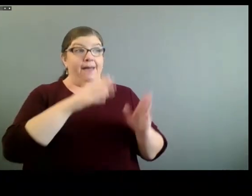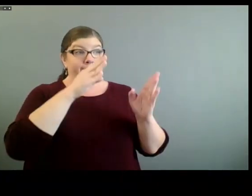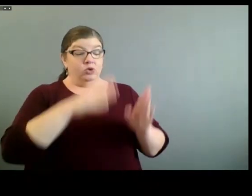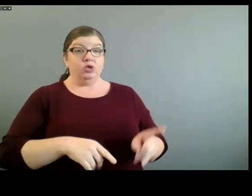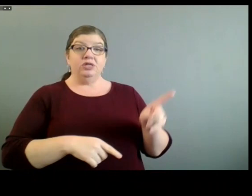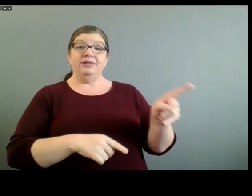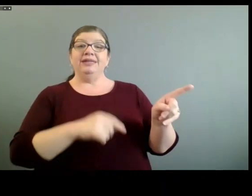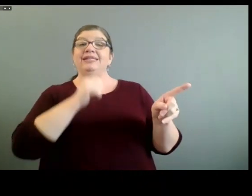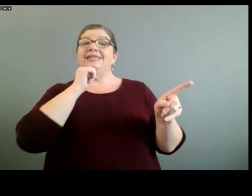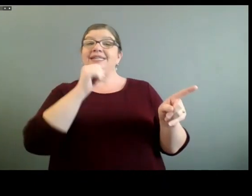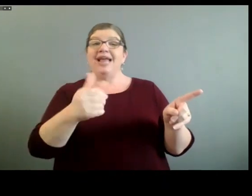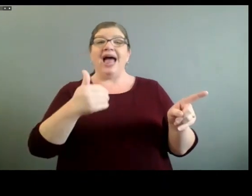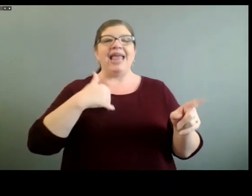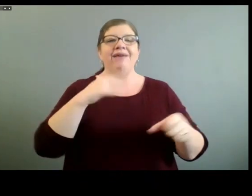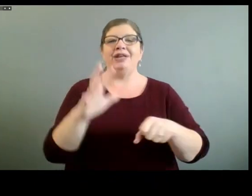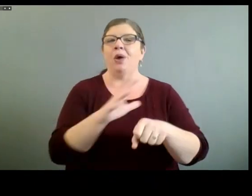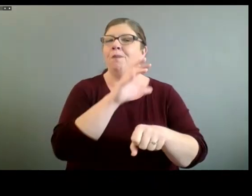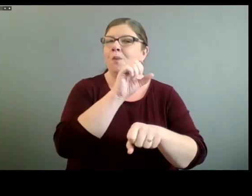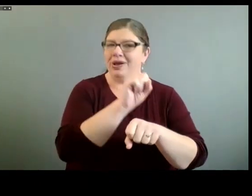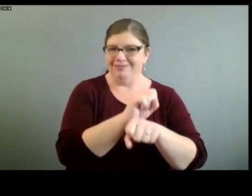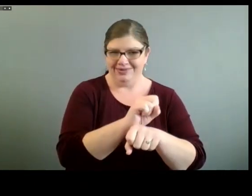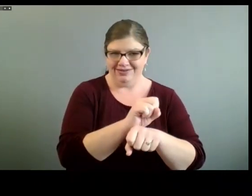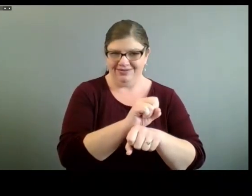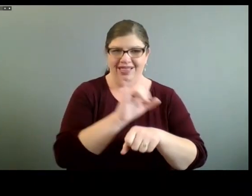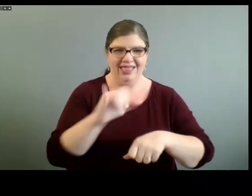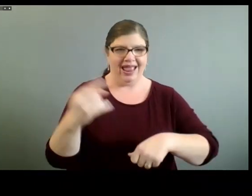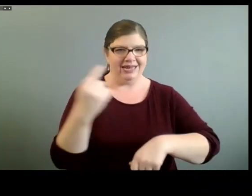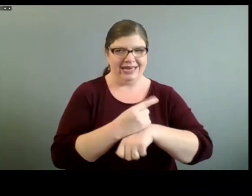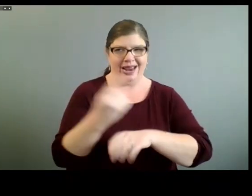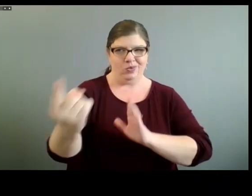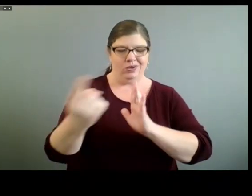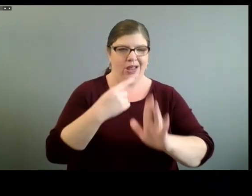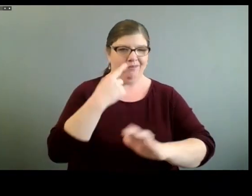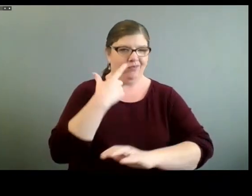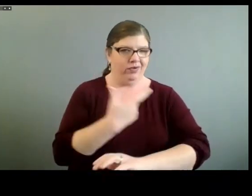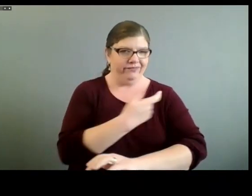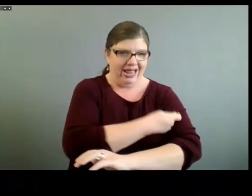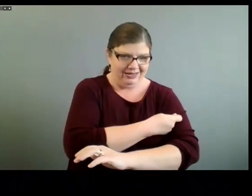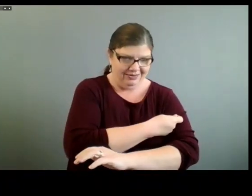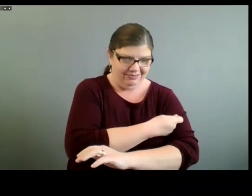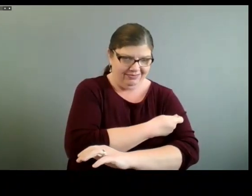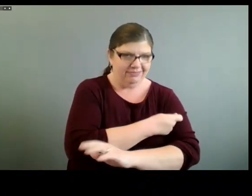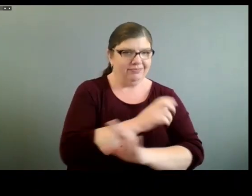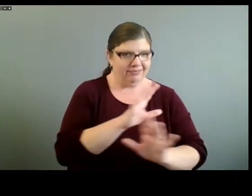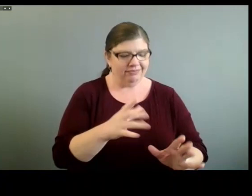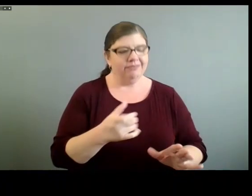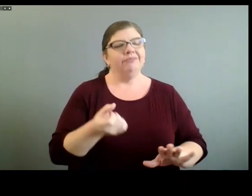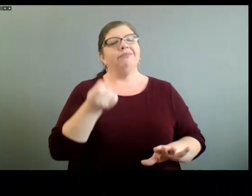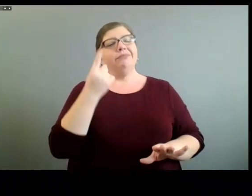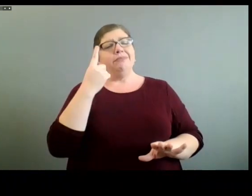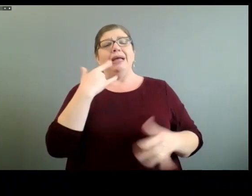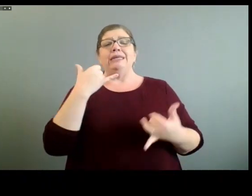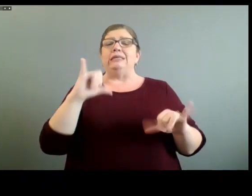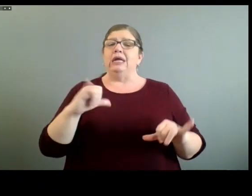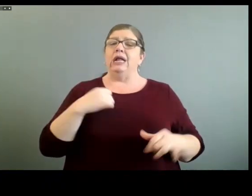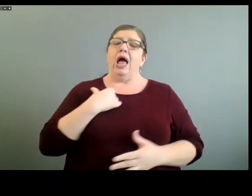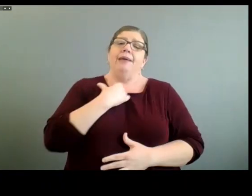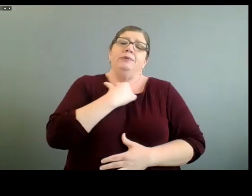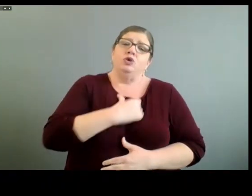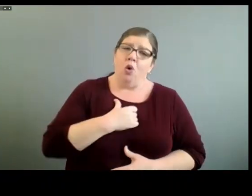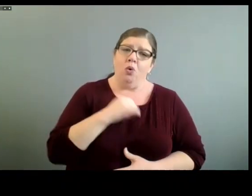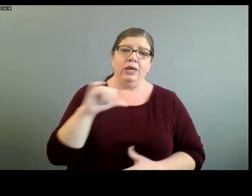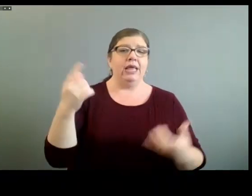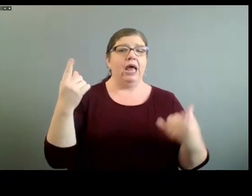did not have an appointment to be vaccinated on that day. Nevertheless, I am sorry that this incident